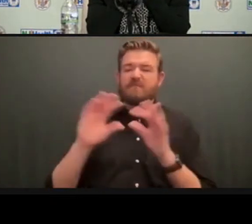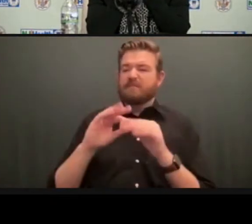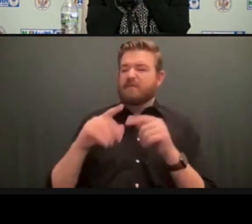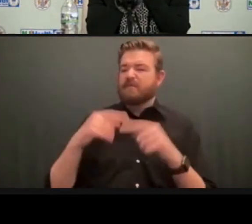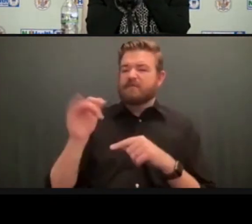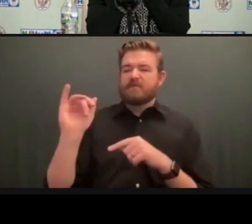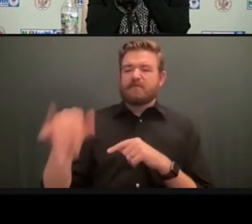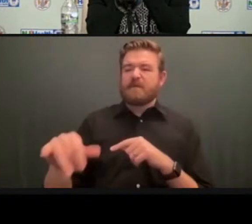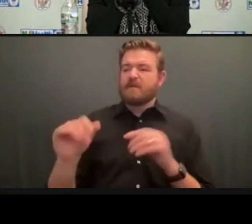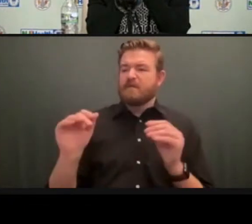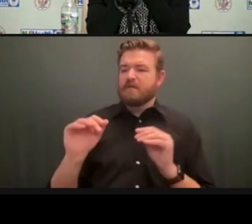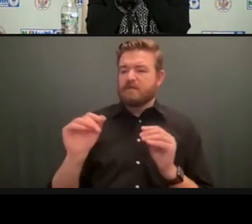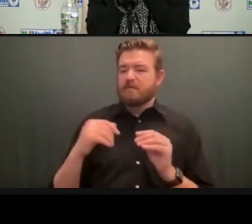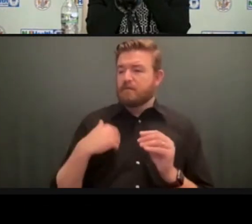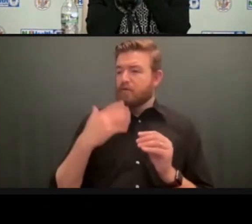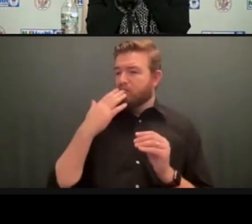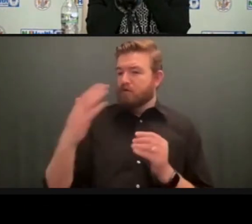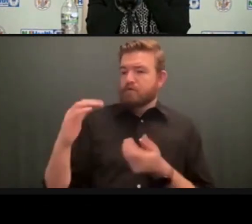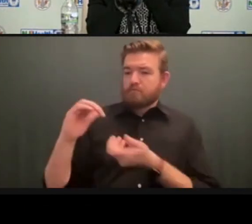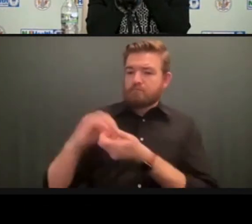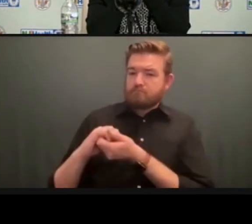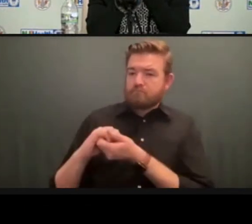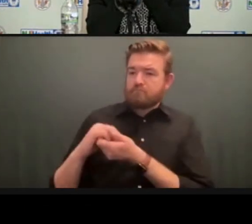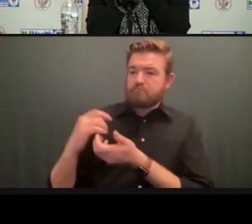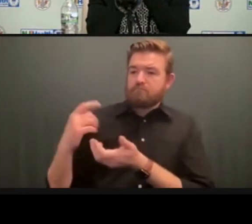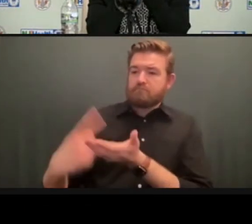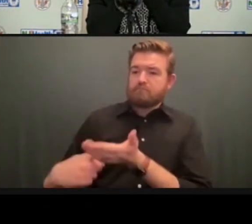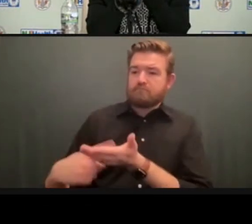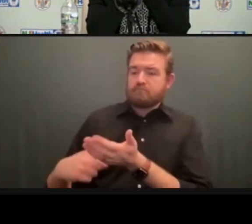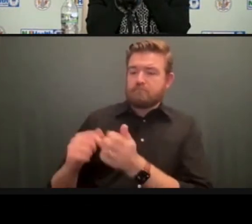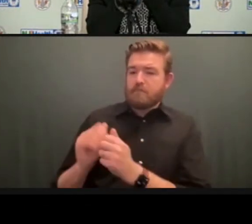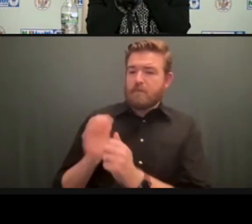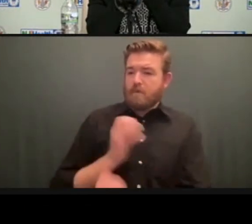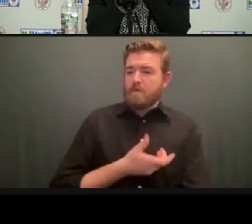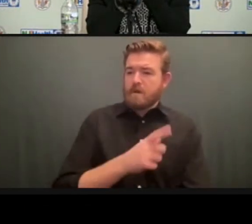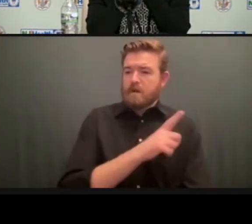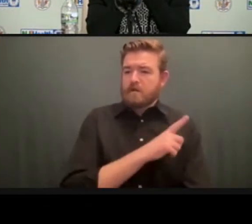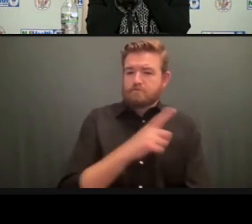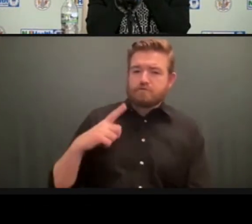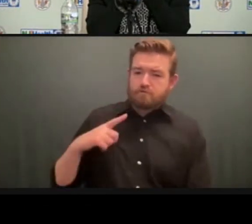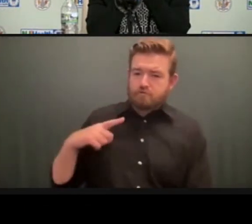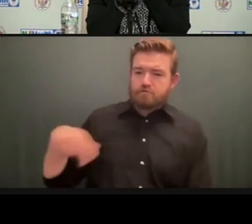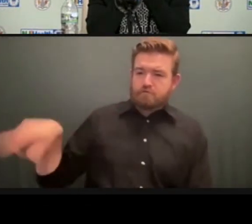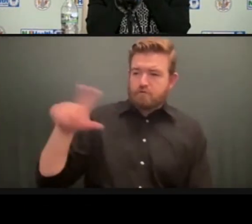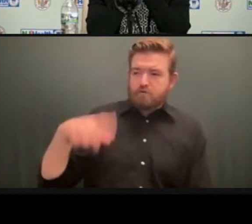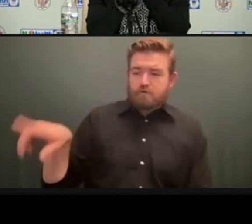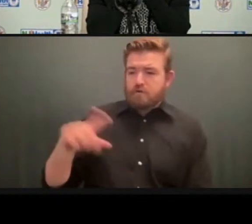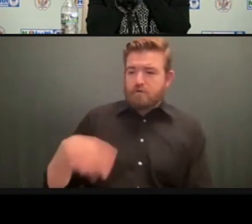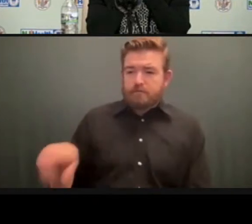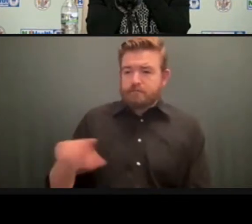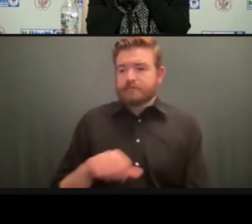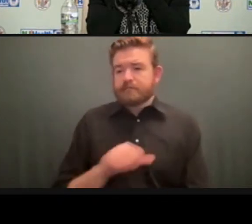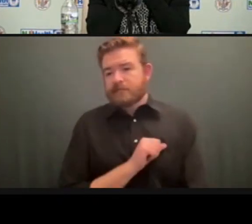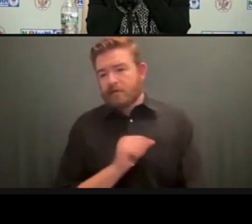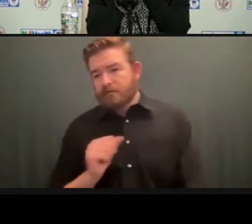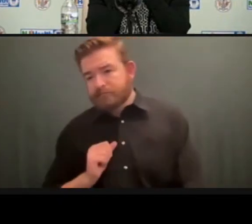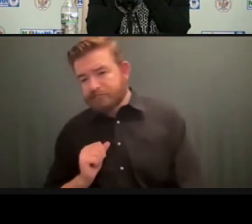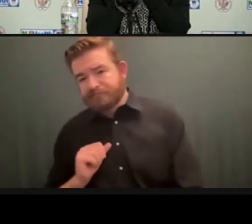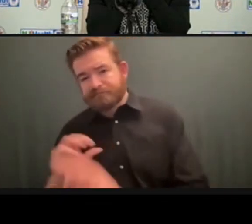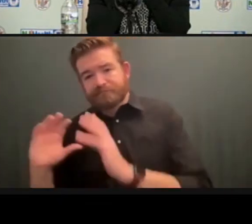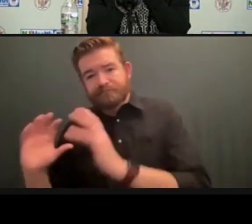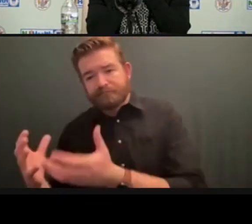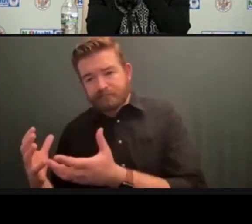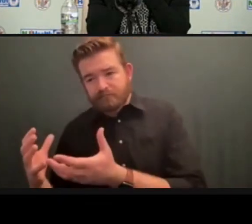partnership and deliberations with our legislative colleagues in these cases, obviously in the Senate side of the House.